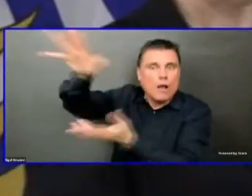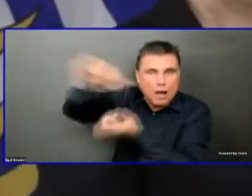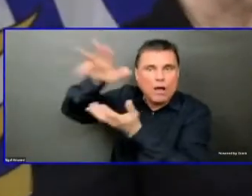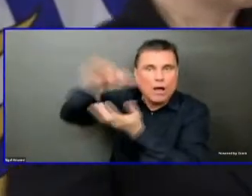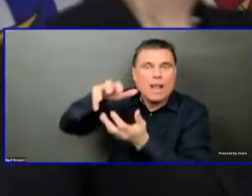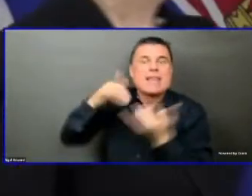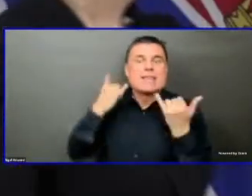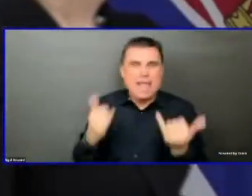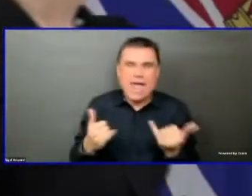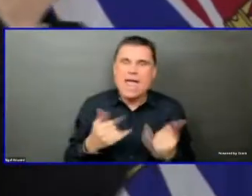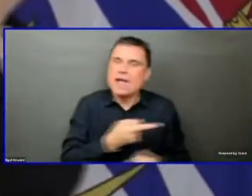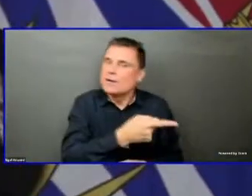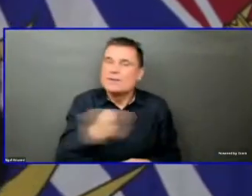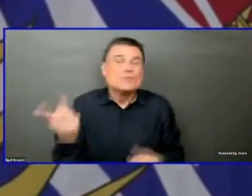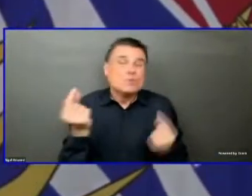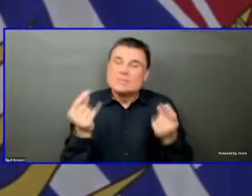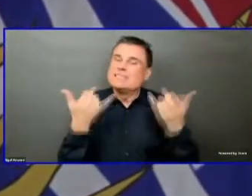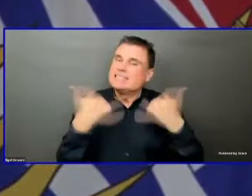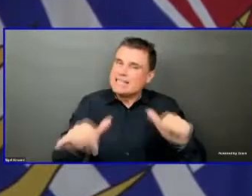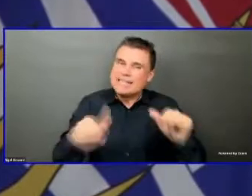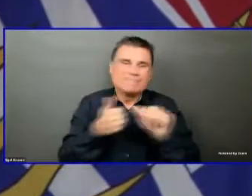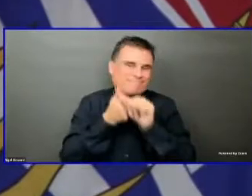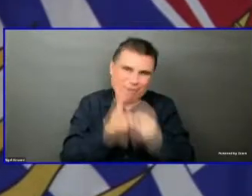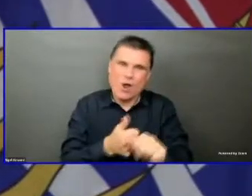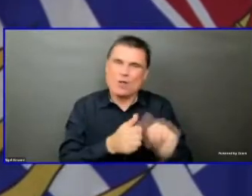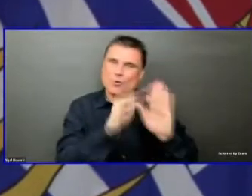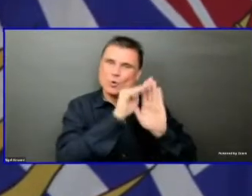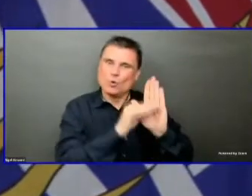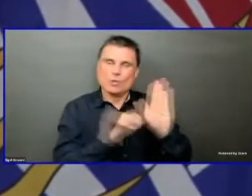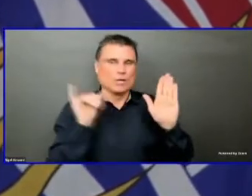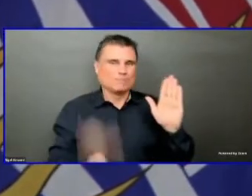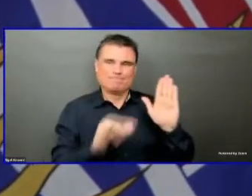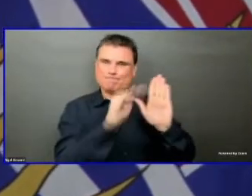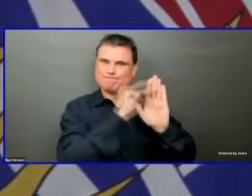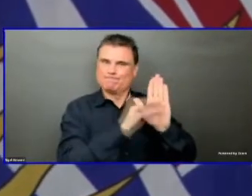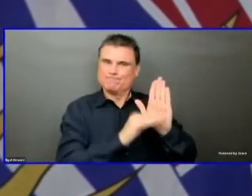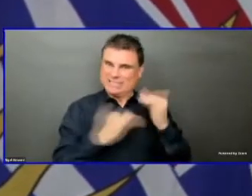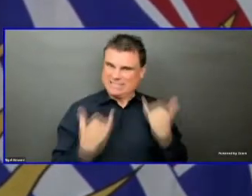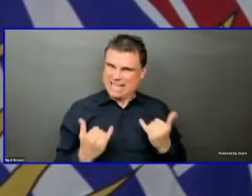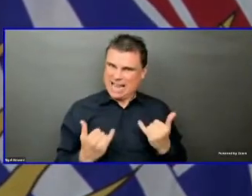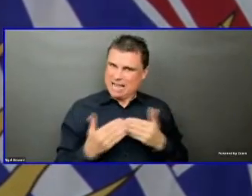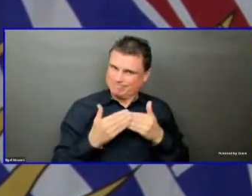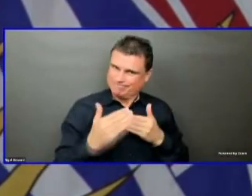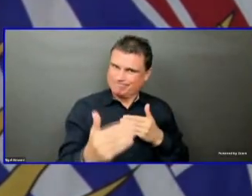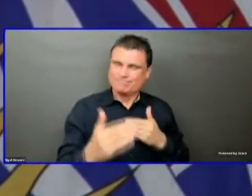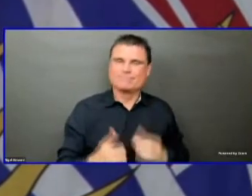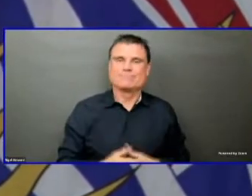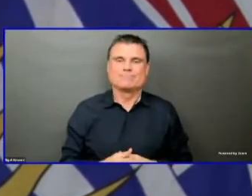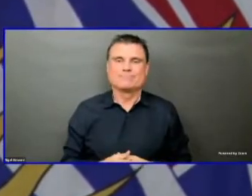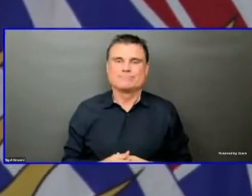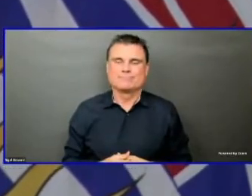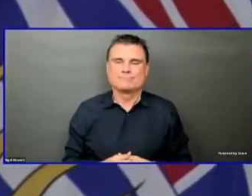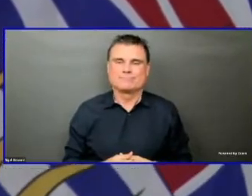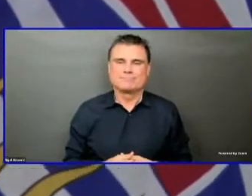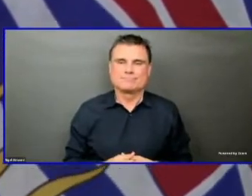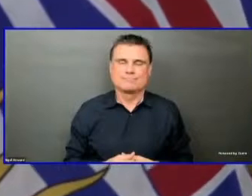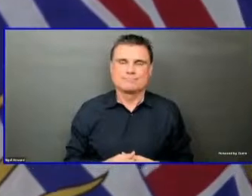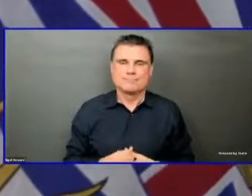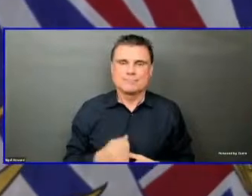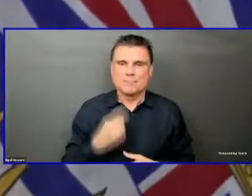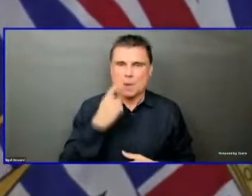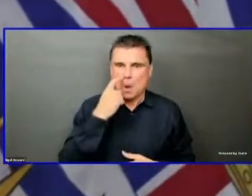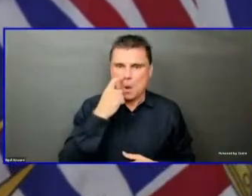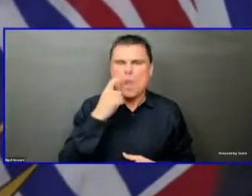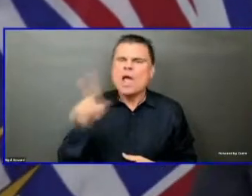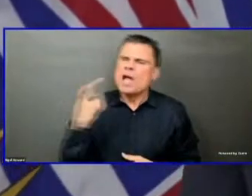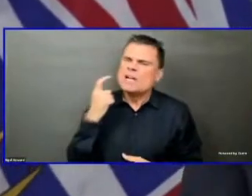Dix, I wanted to see if you could expand a little bit on what you were saying there about Whistler. It sounds like